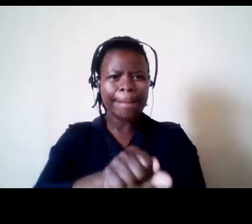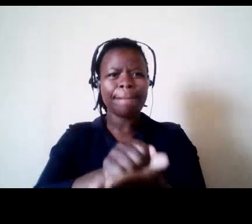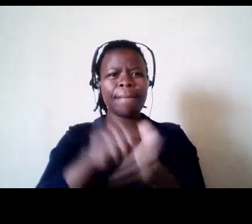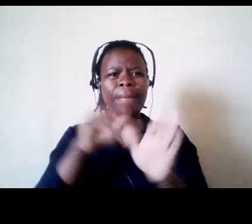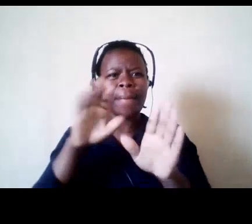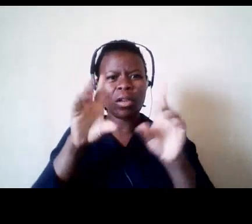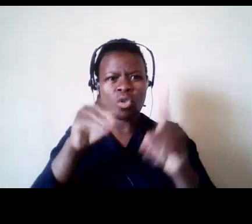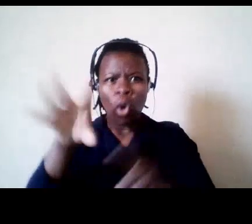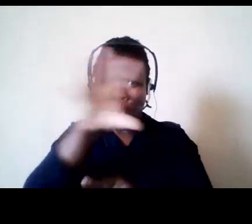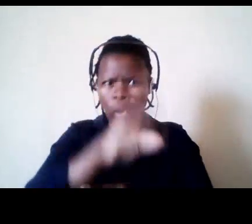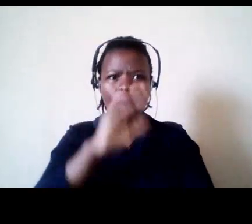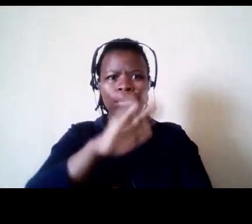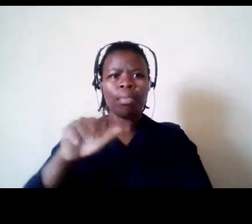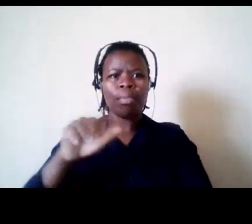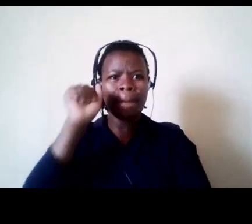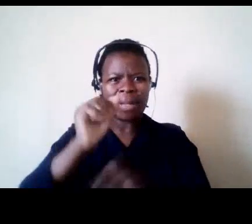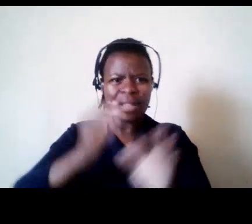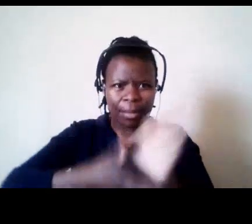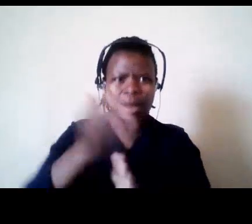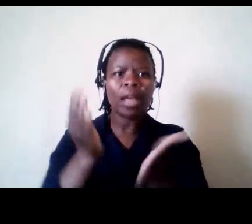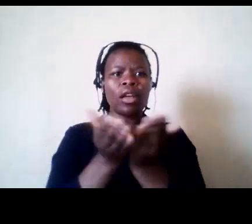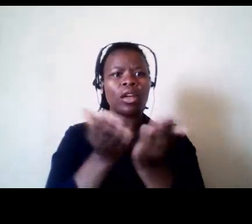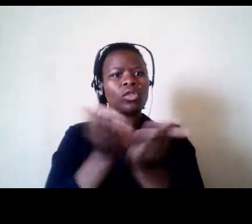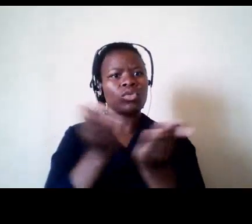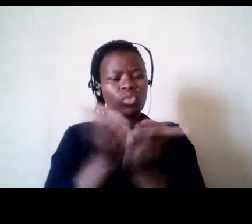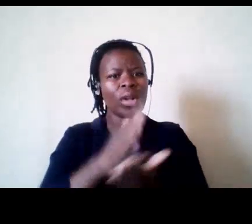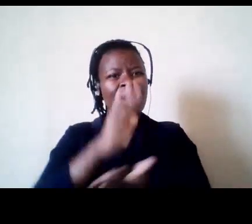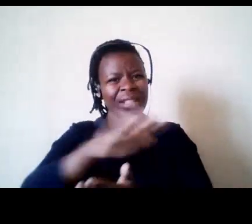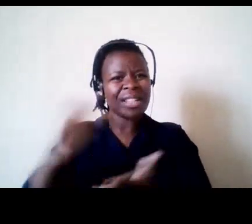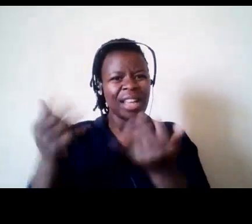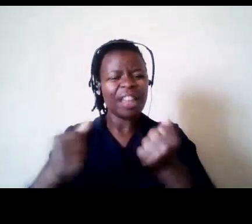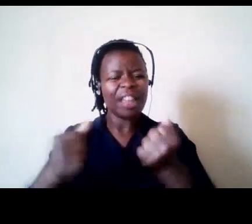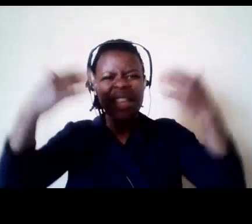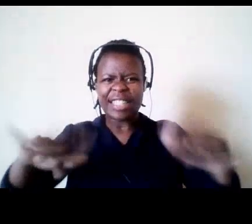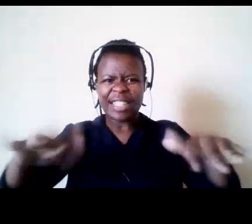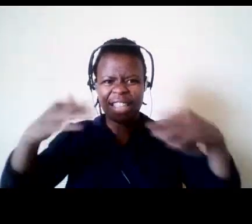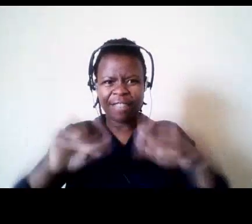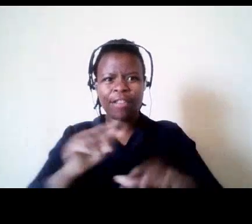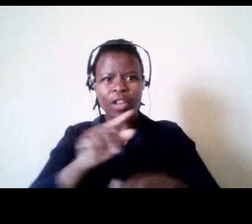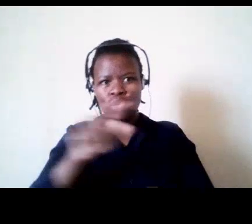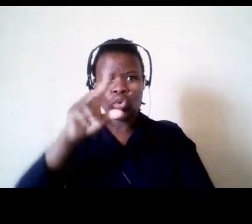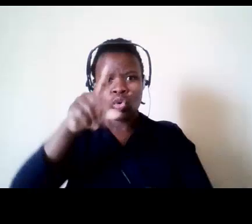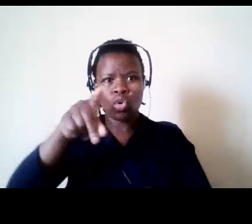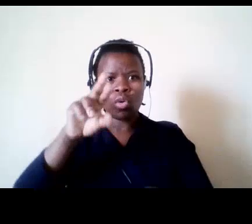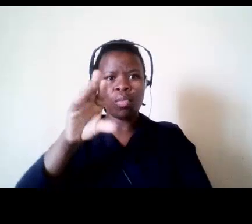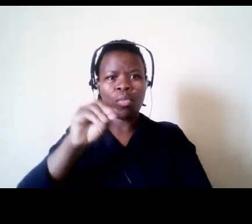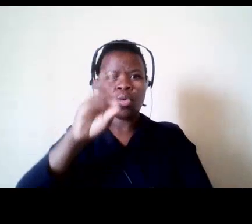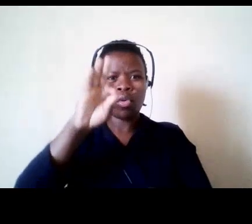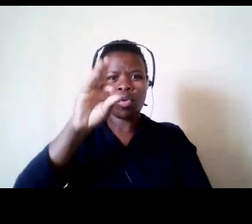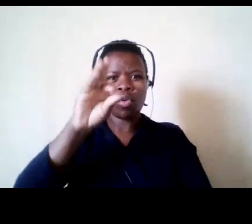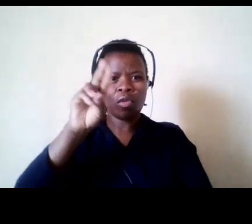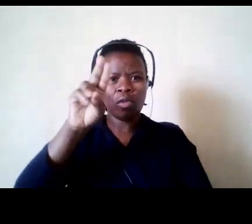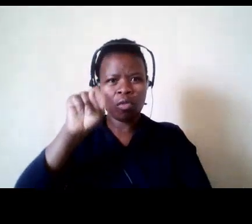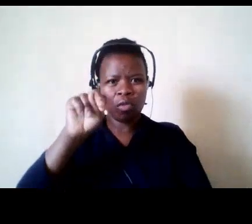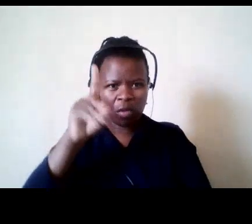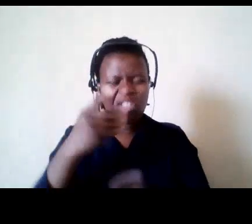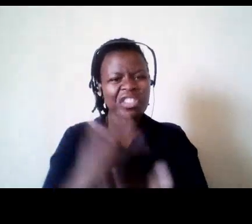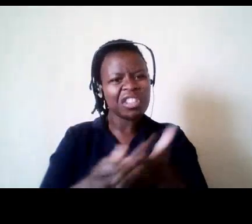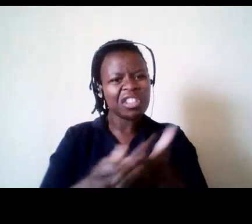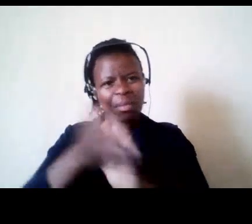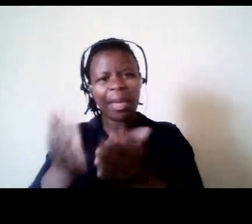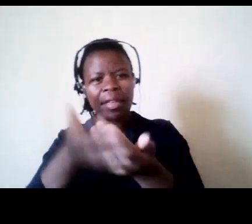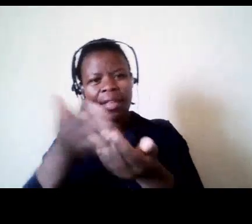school. When it comes to children with severe to profound disabilities, oh no, they can go to care centers, oh no,